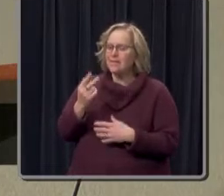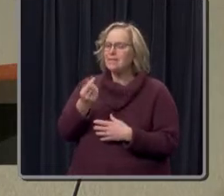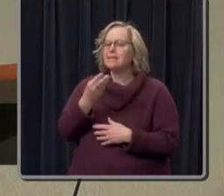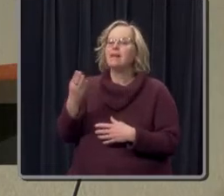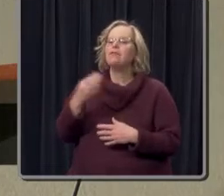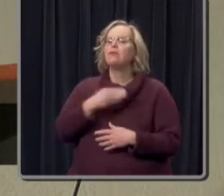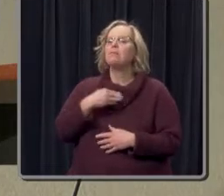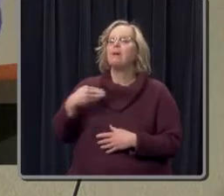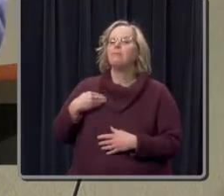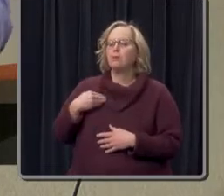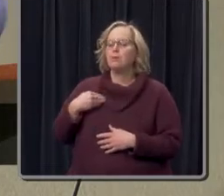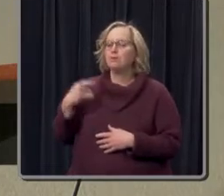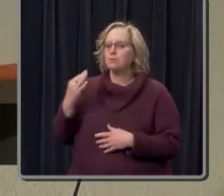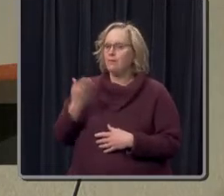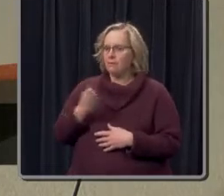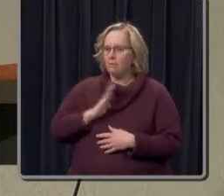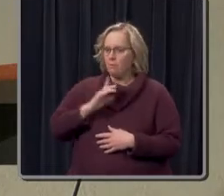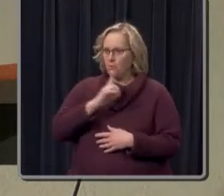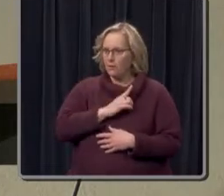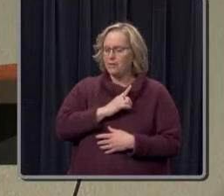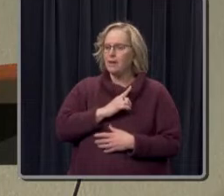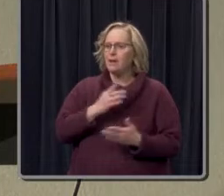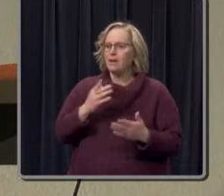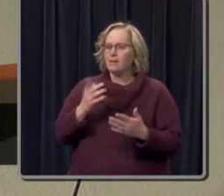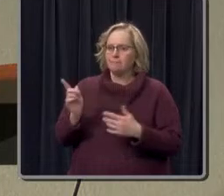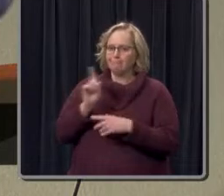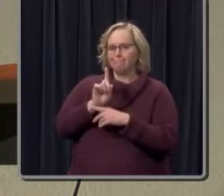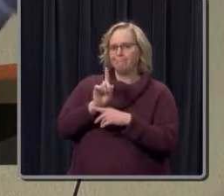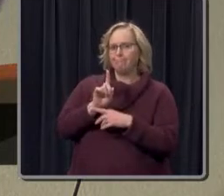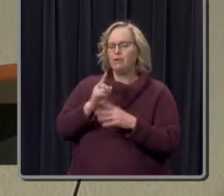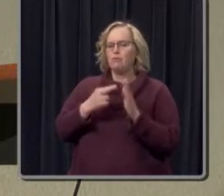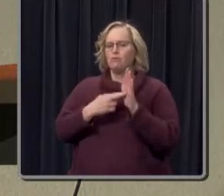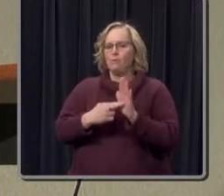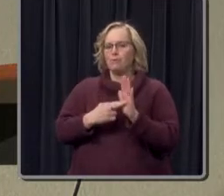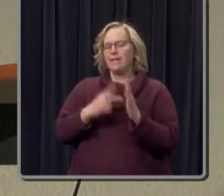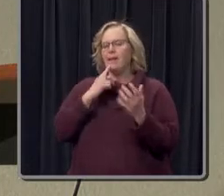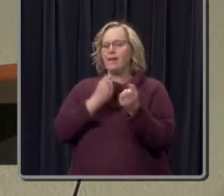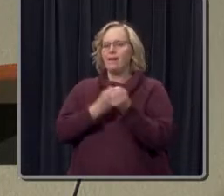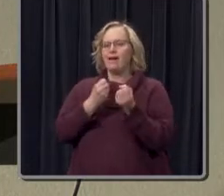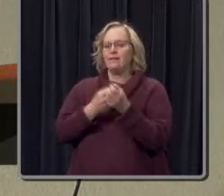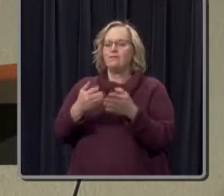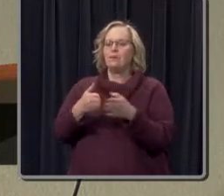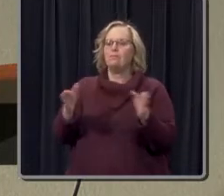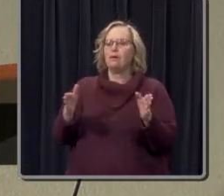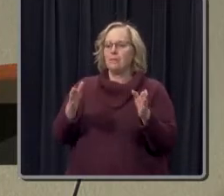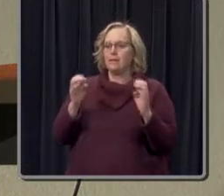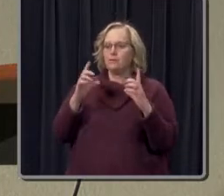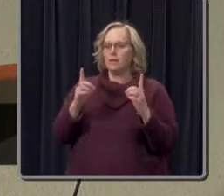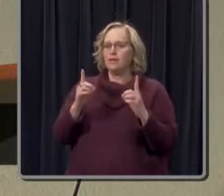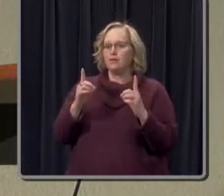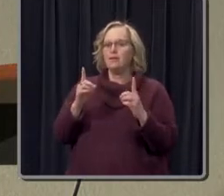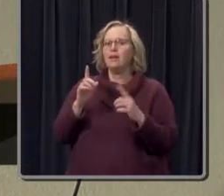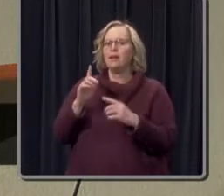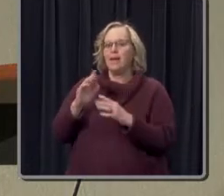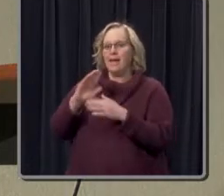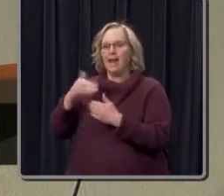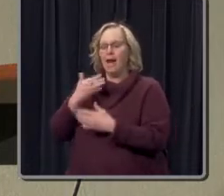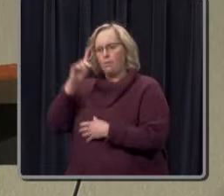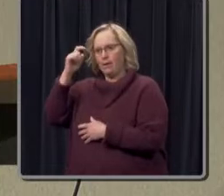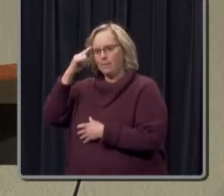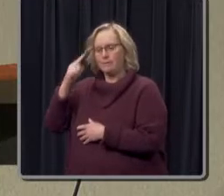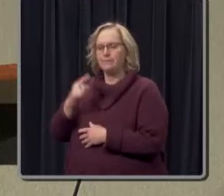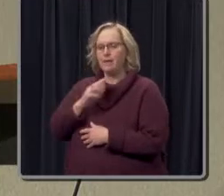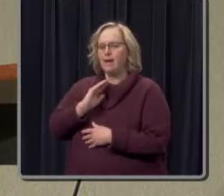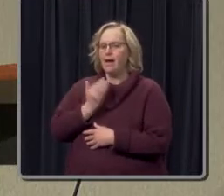of yourselves up representing and advocating for public education here in our capital. Our Johnson County